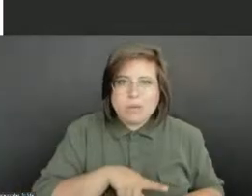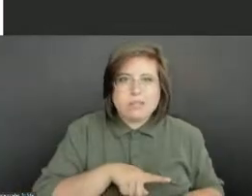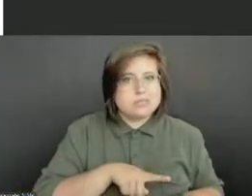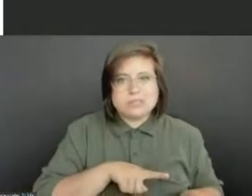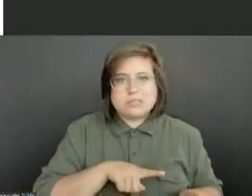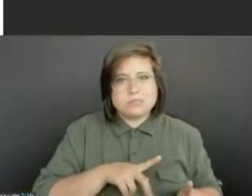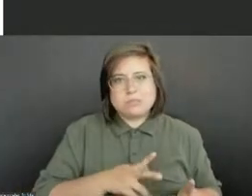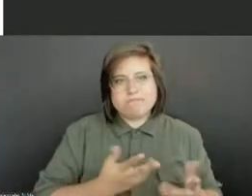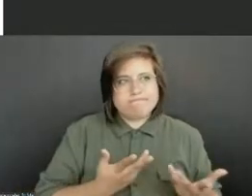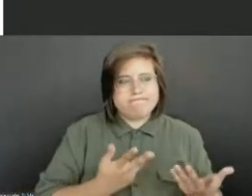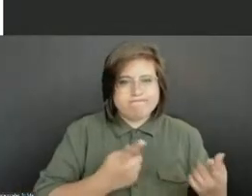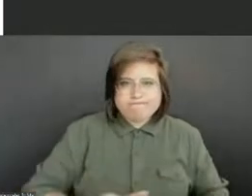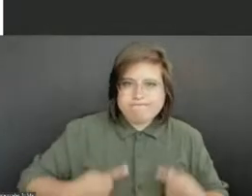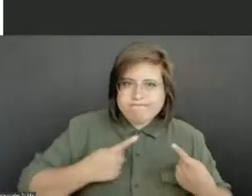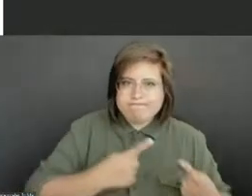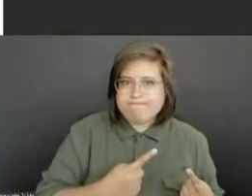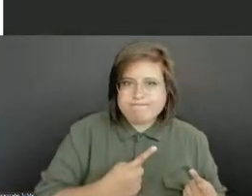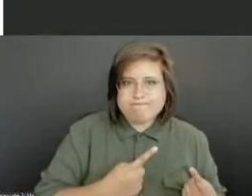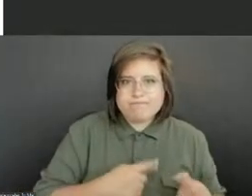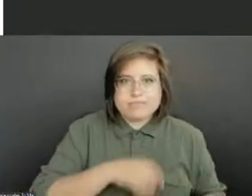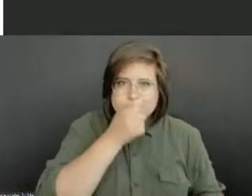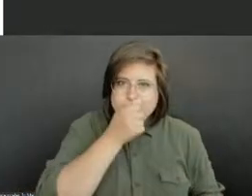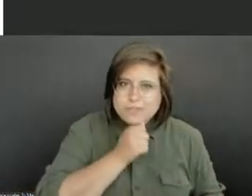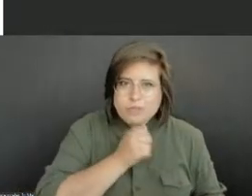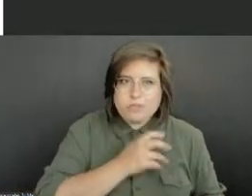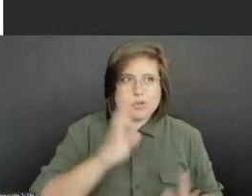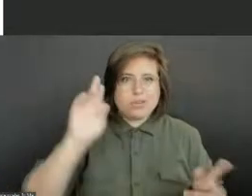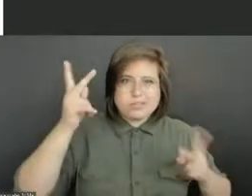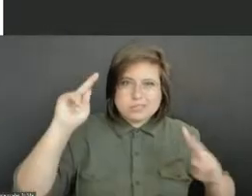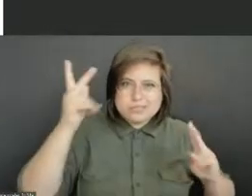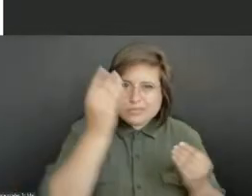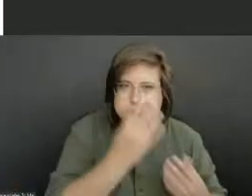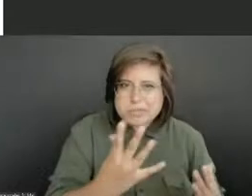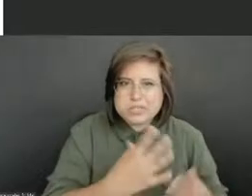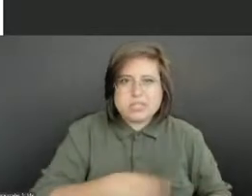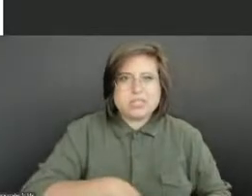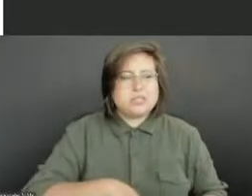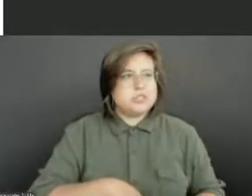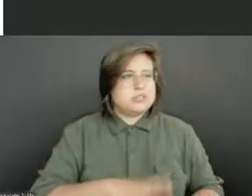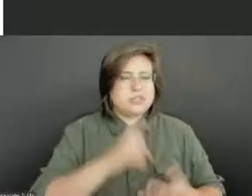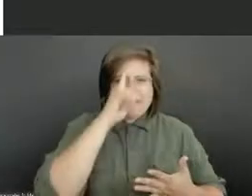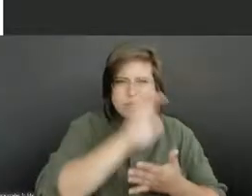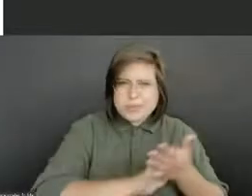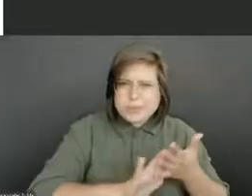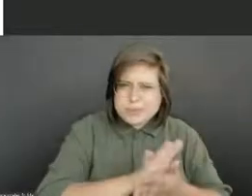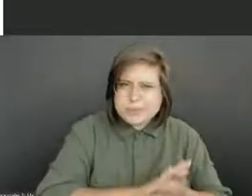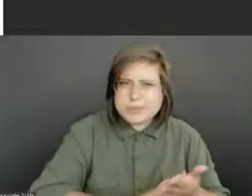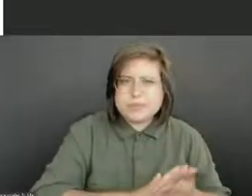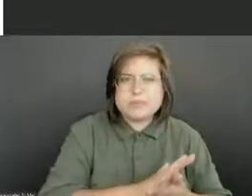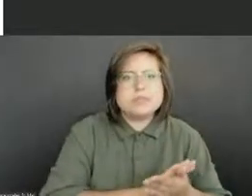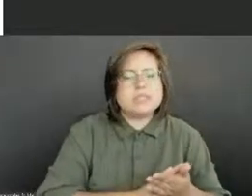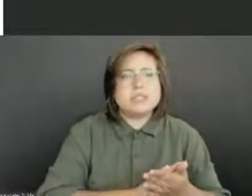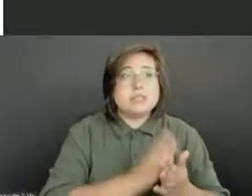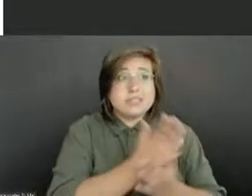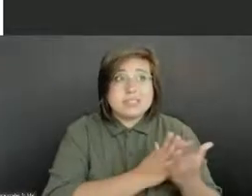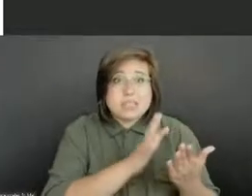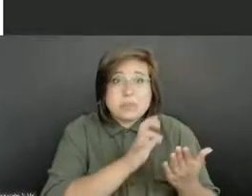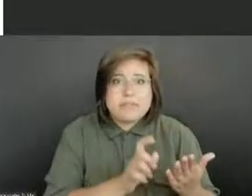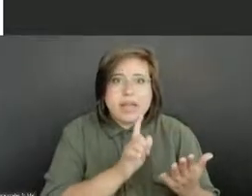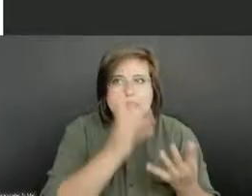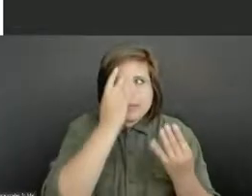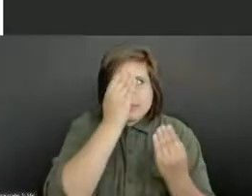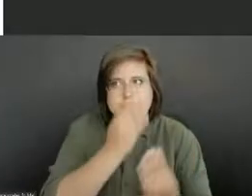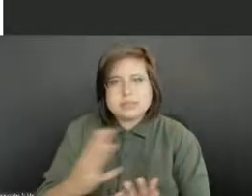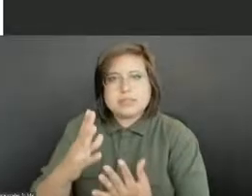is confusion and misinformation. Some of that is being delivered to minoritized, marginalized,